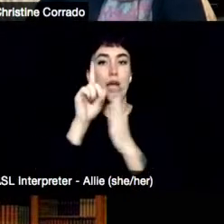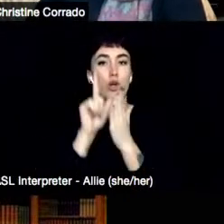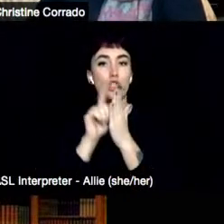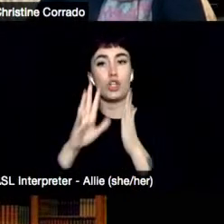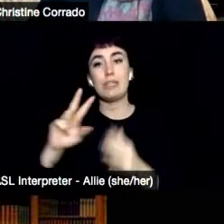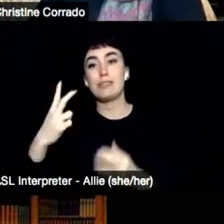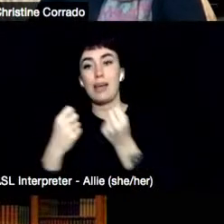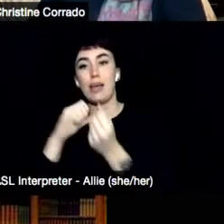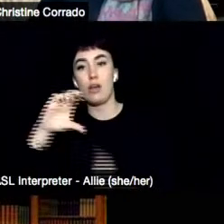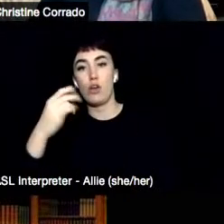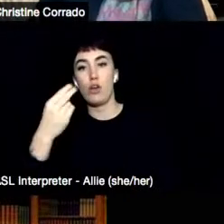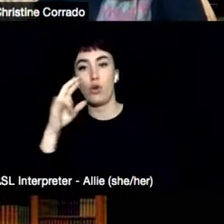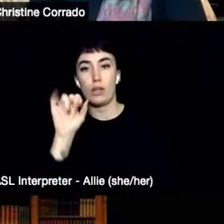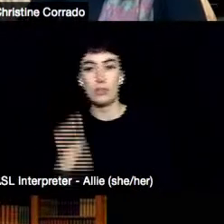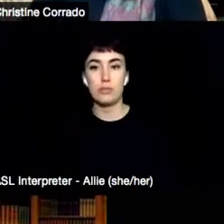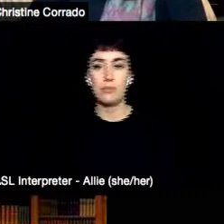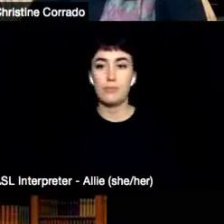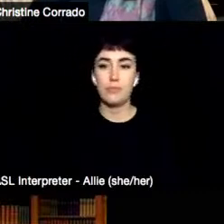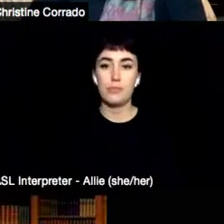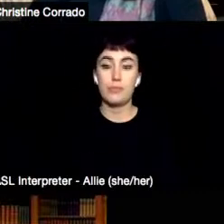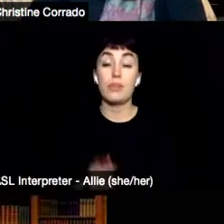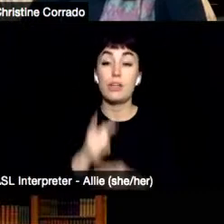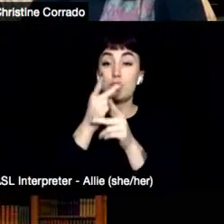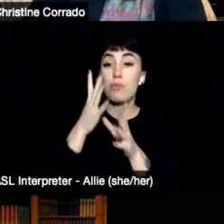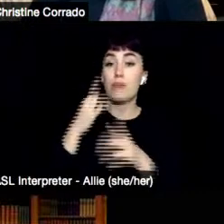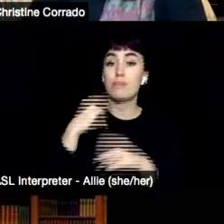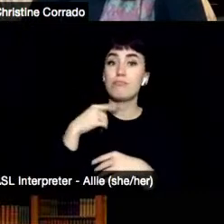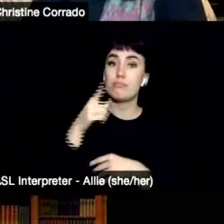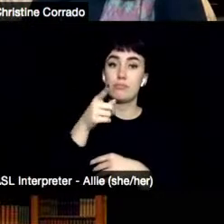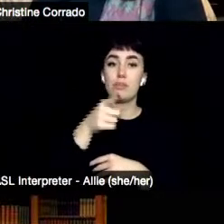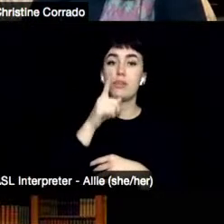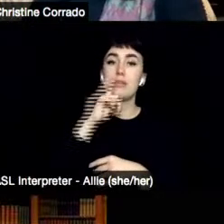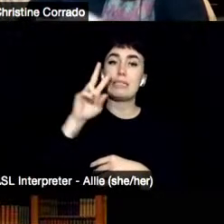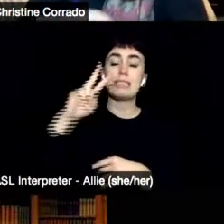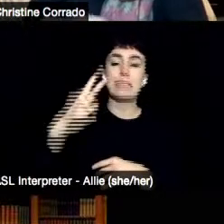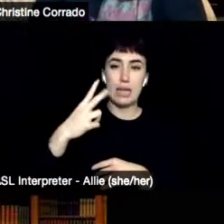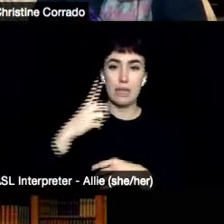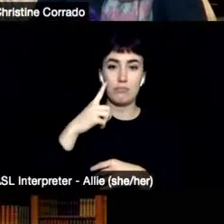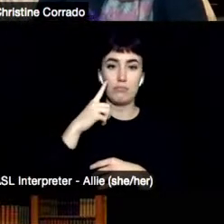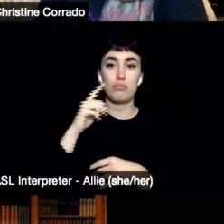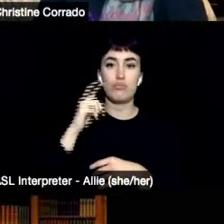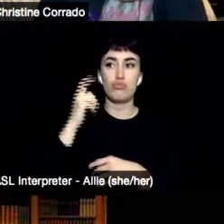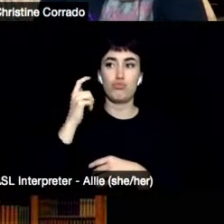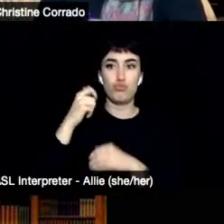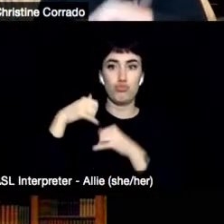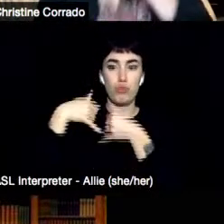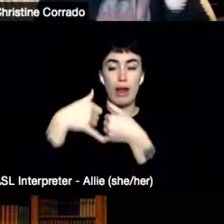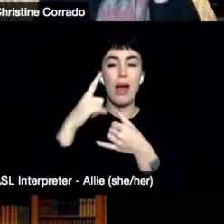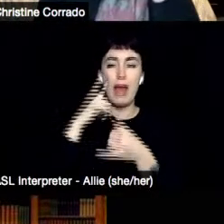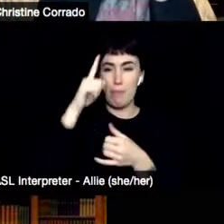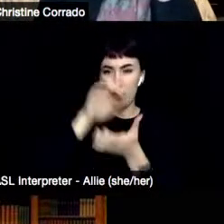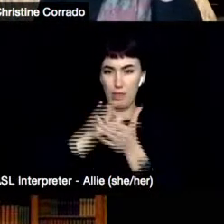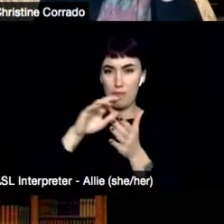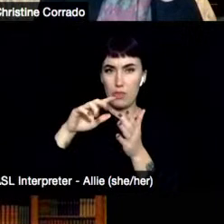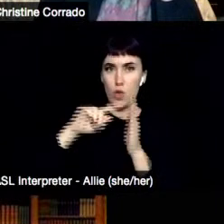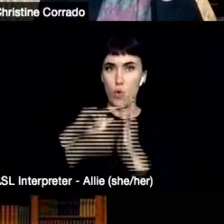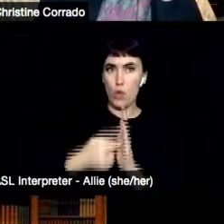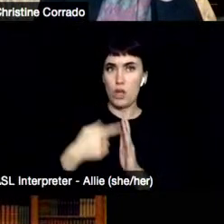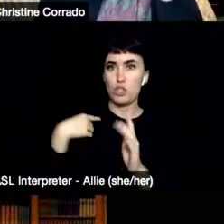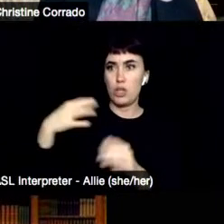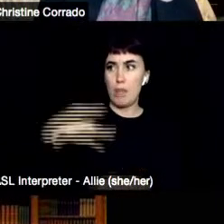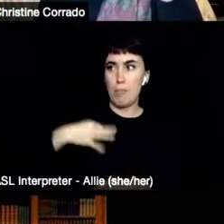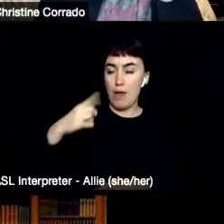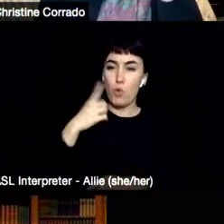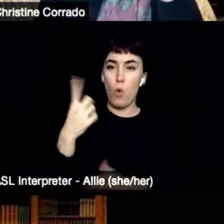Chris. And this is the second such grant. I believe they originally applied for one combined